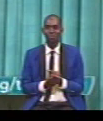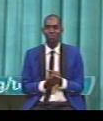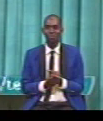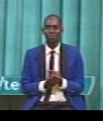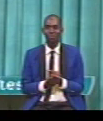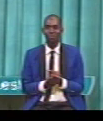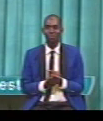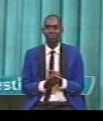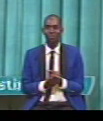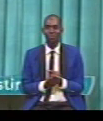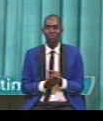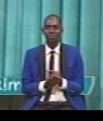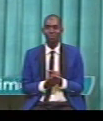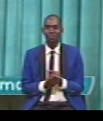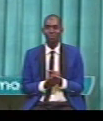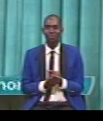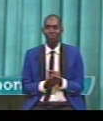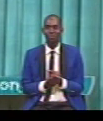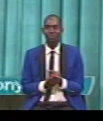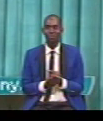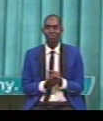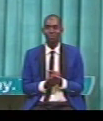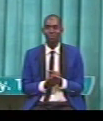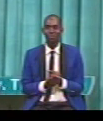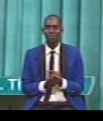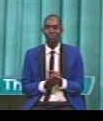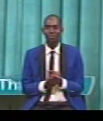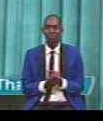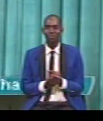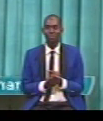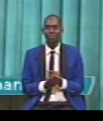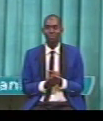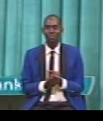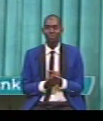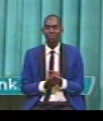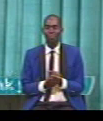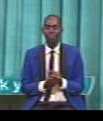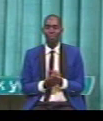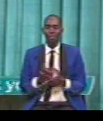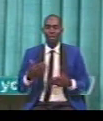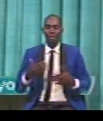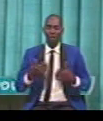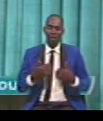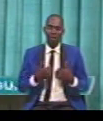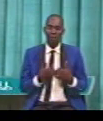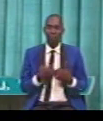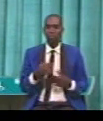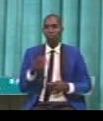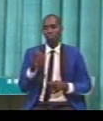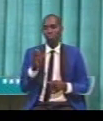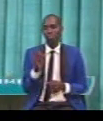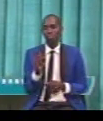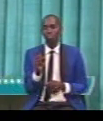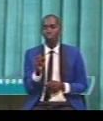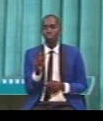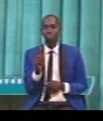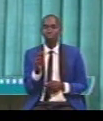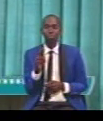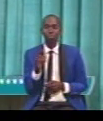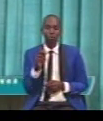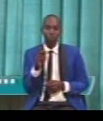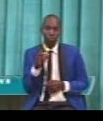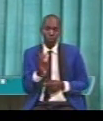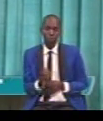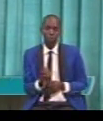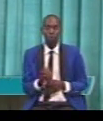The next testifier. So she had a paraparesis. Paraparesis is basically weakness of